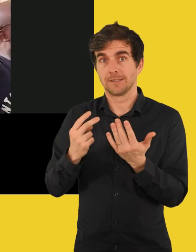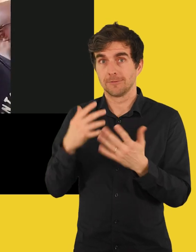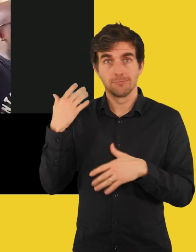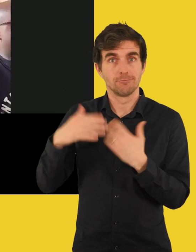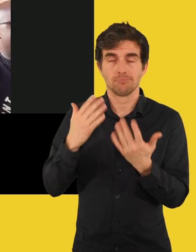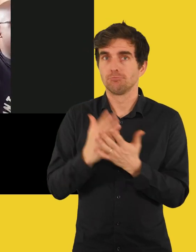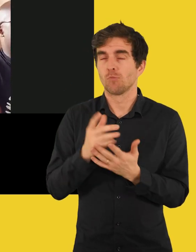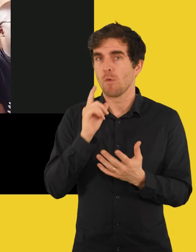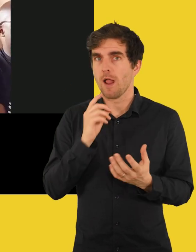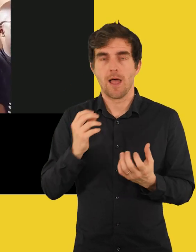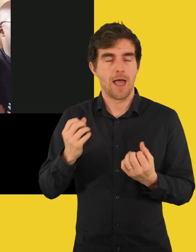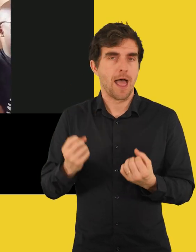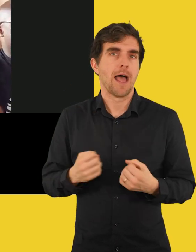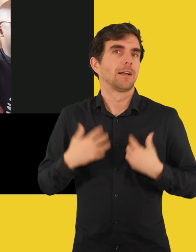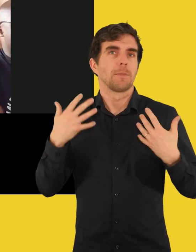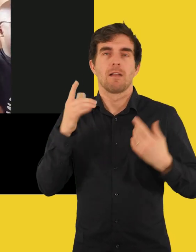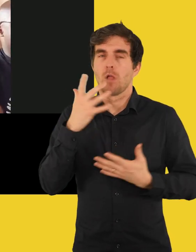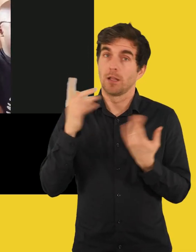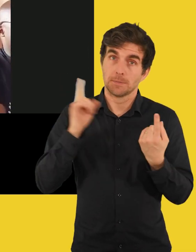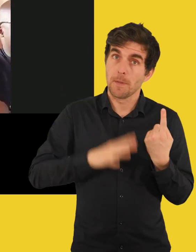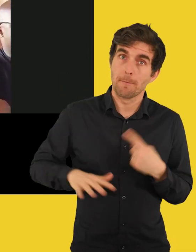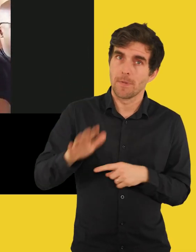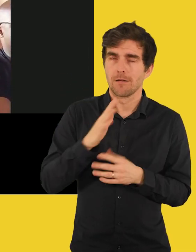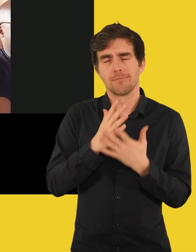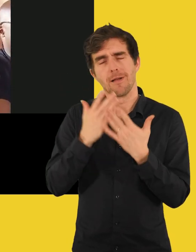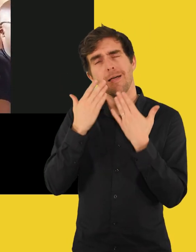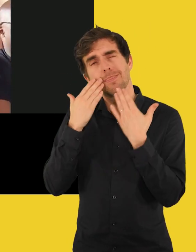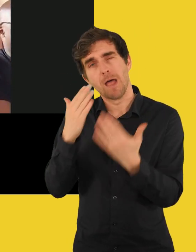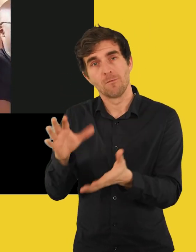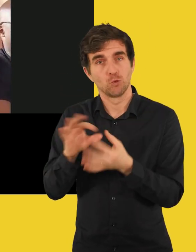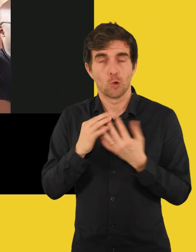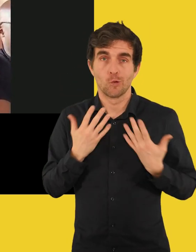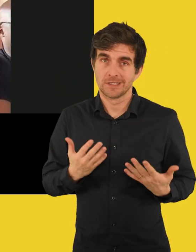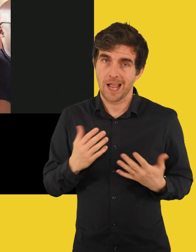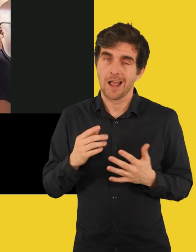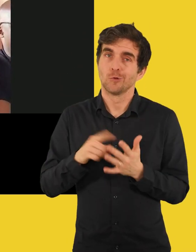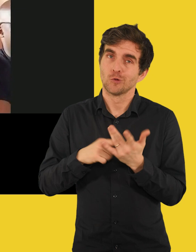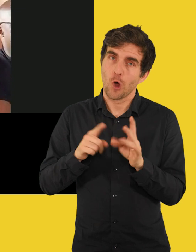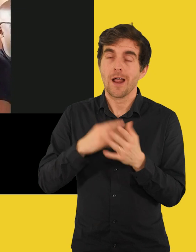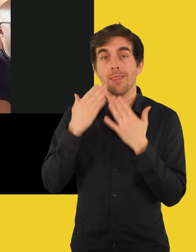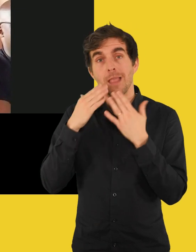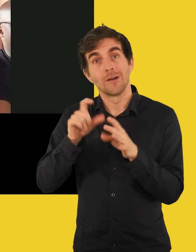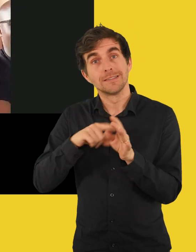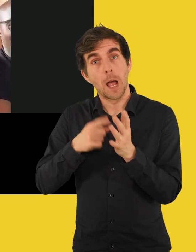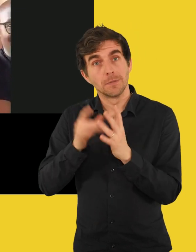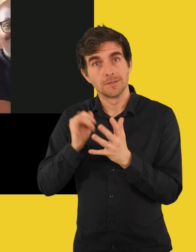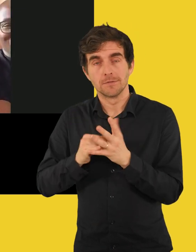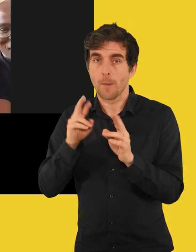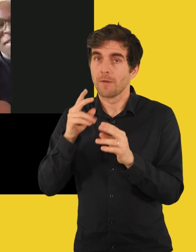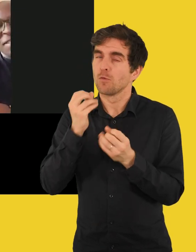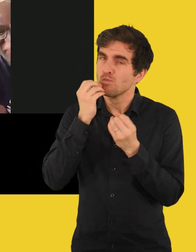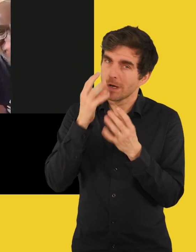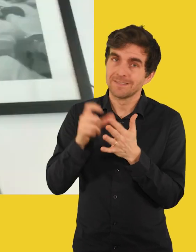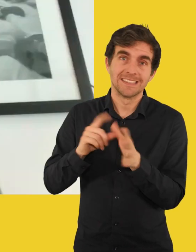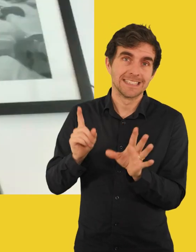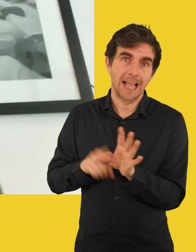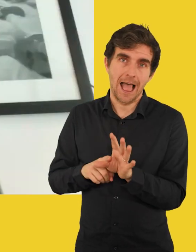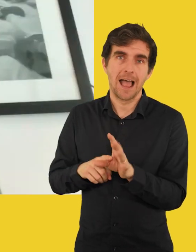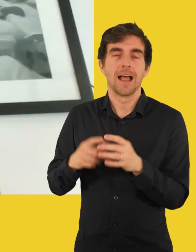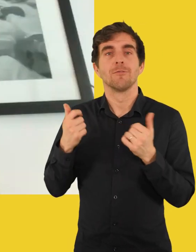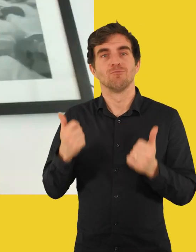artistic practices will be an inspiration to many people. Thank you so much for joining us today, Joy. Thank you, Cyrus. I hope you have a wonderful